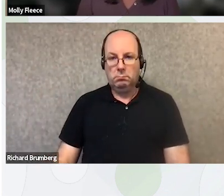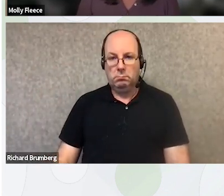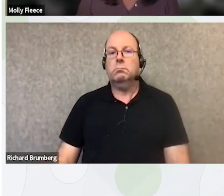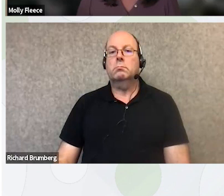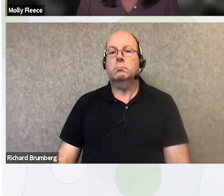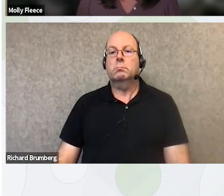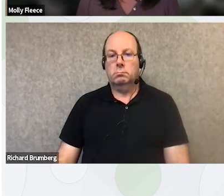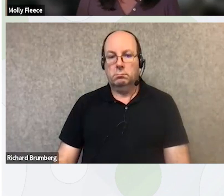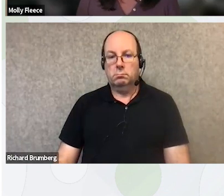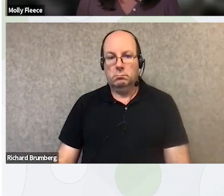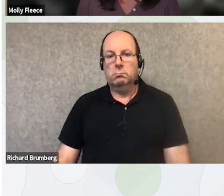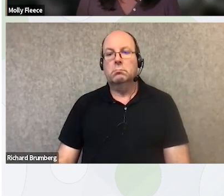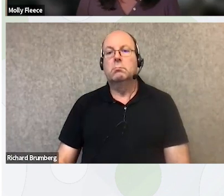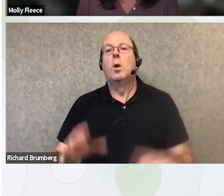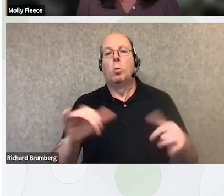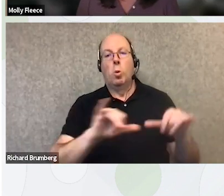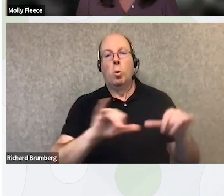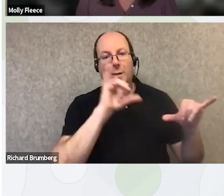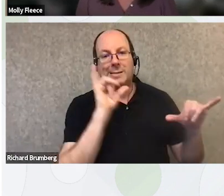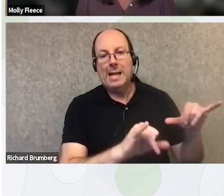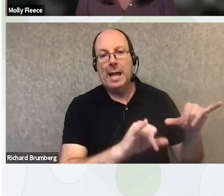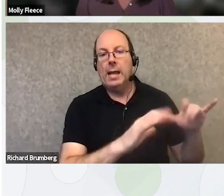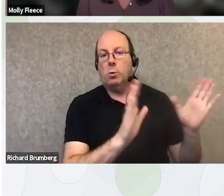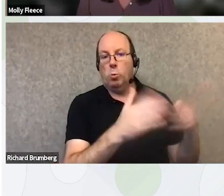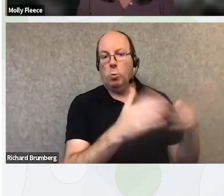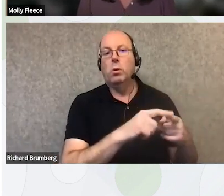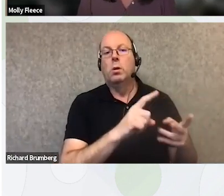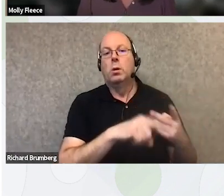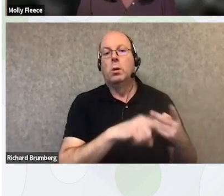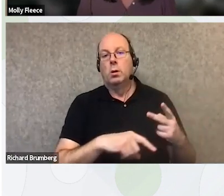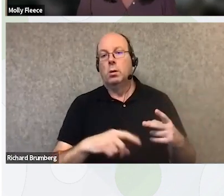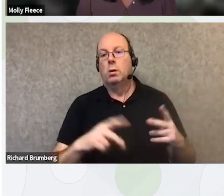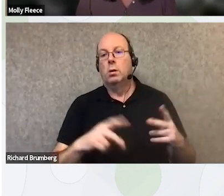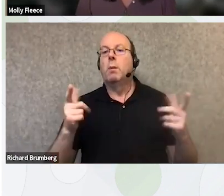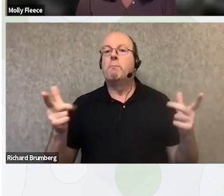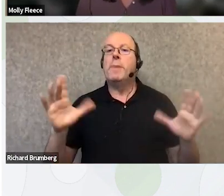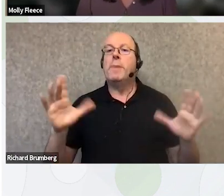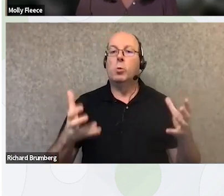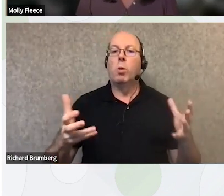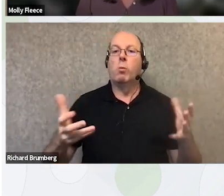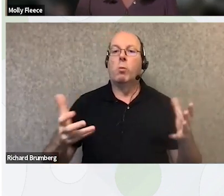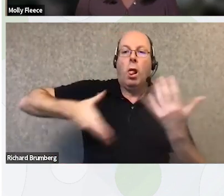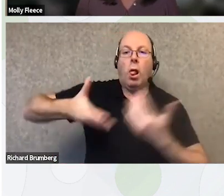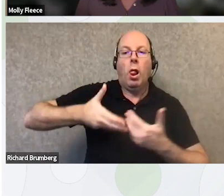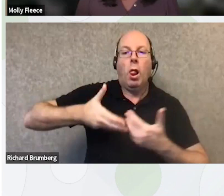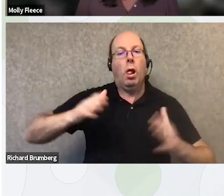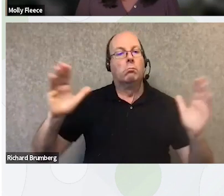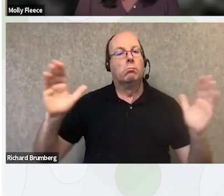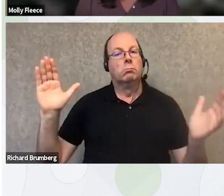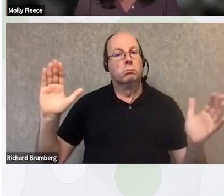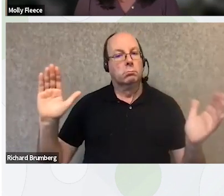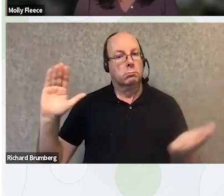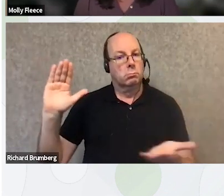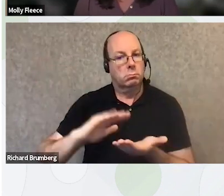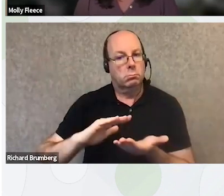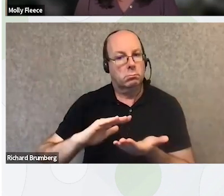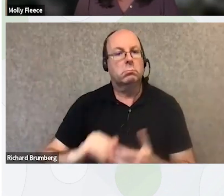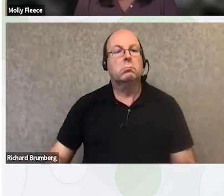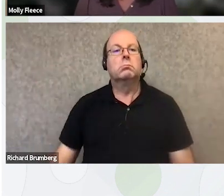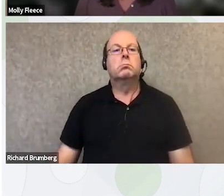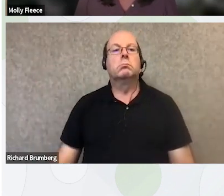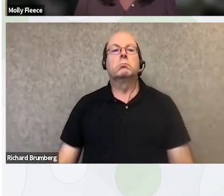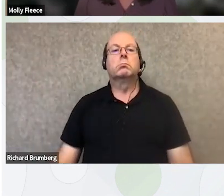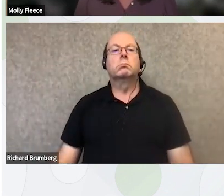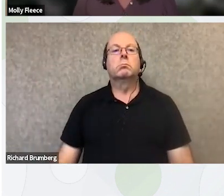you can, limiting large number of group activities, working with CMS and the state health department for visitation, as